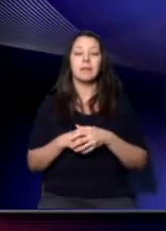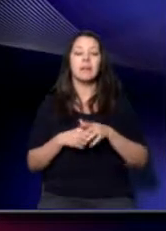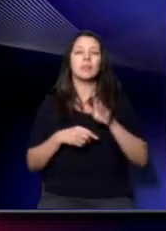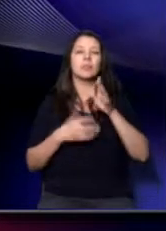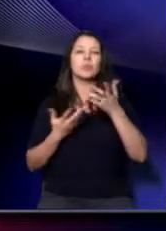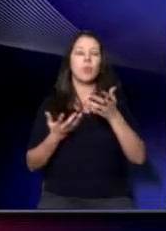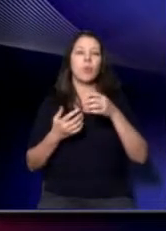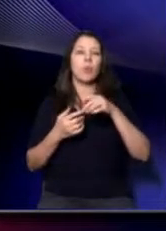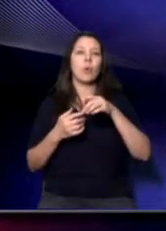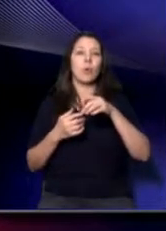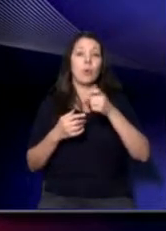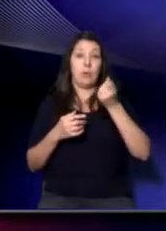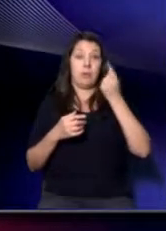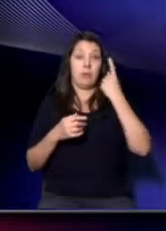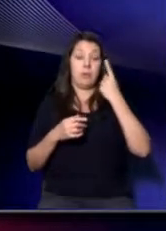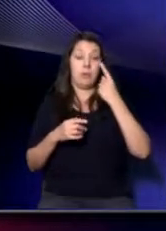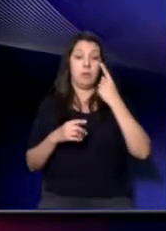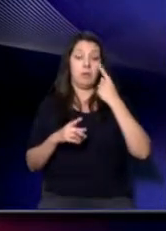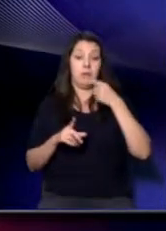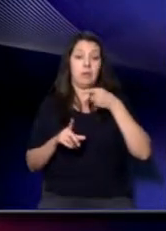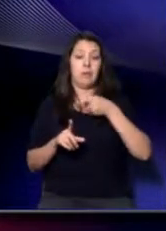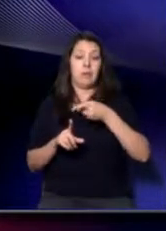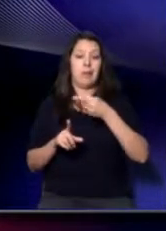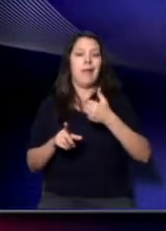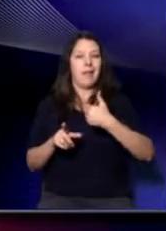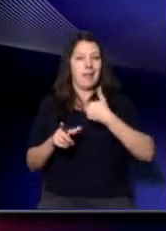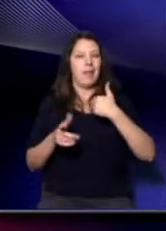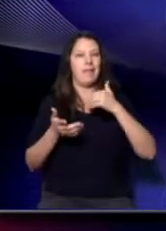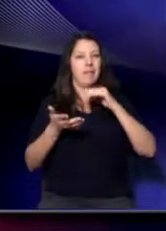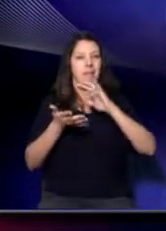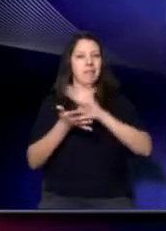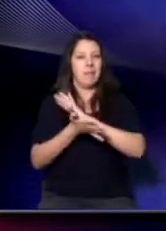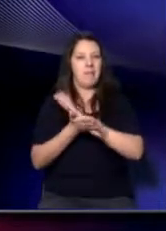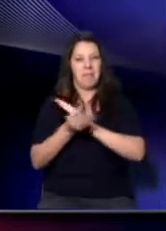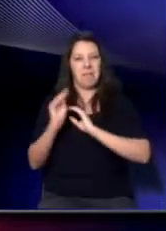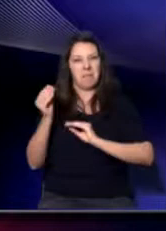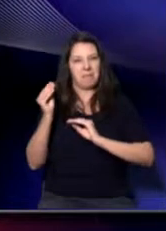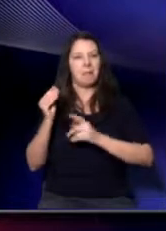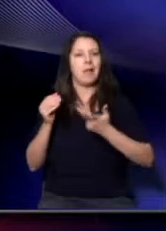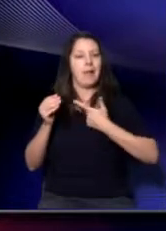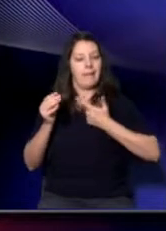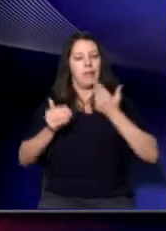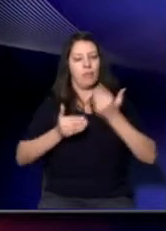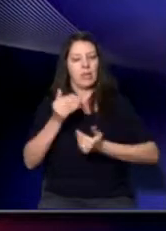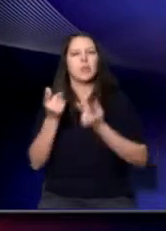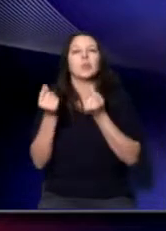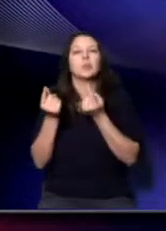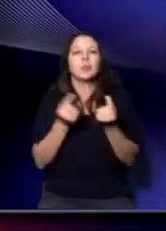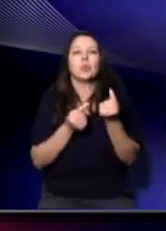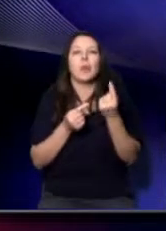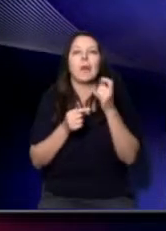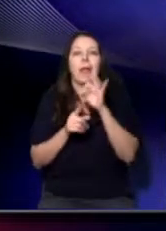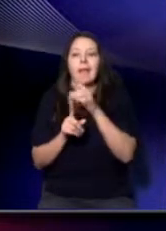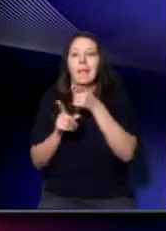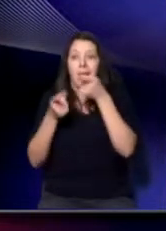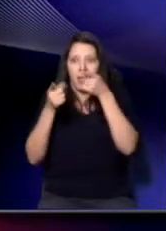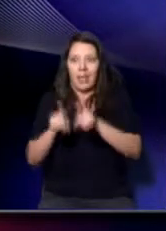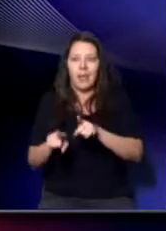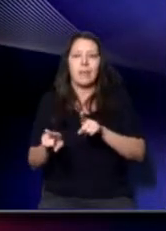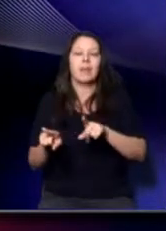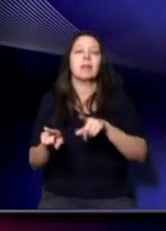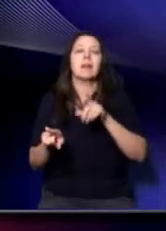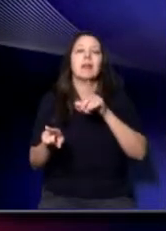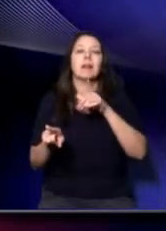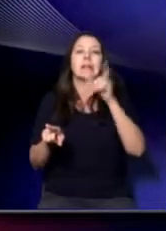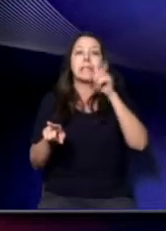so with that, there's a documentation to the process, and there's a process for each one of those instances. If power is needed,